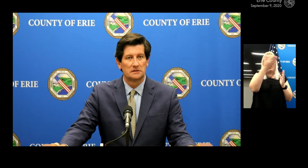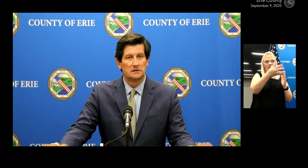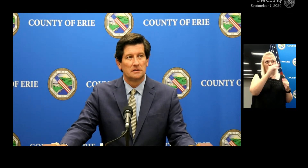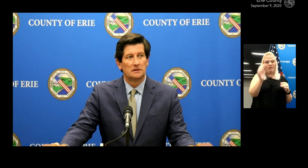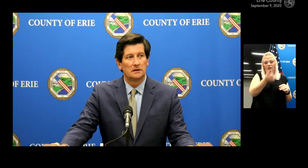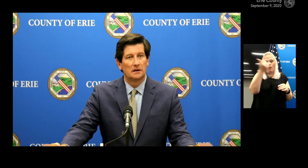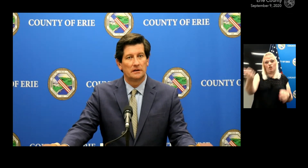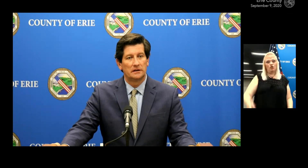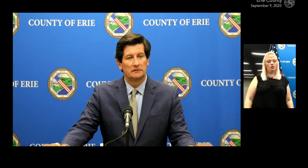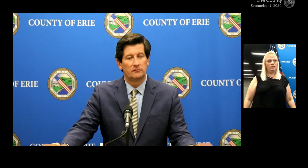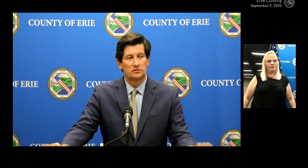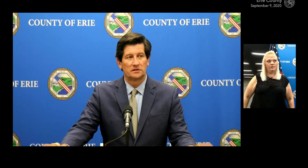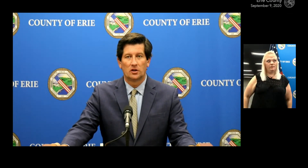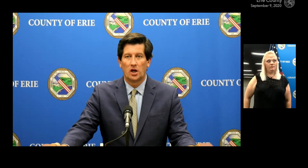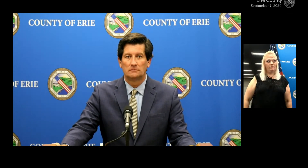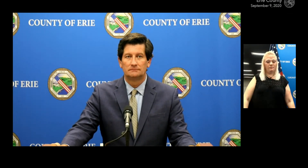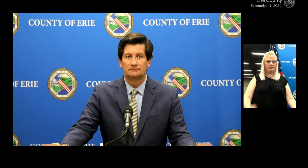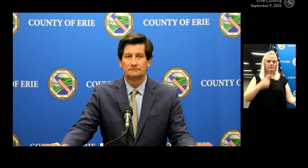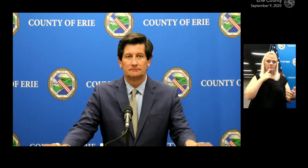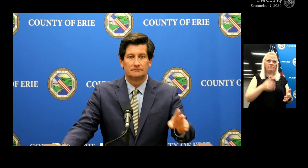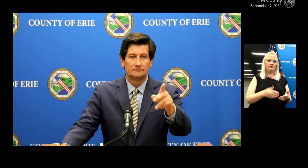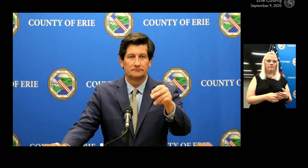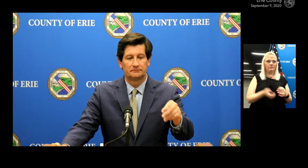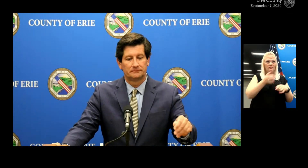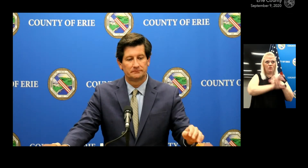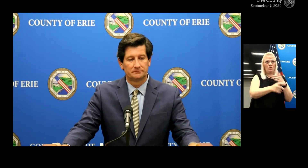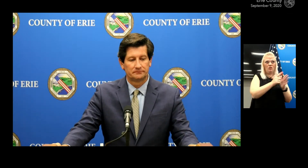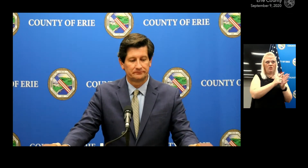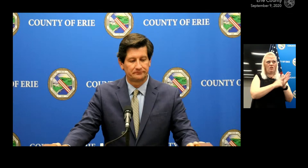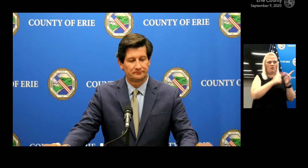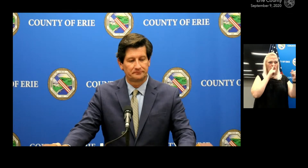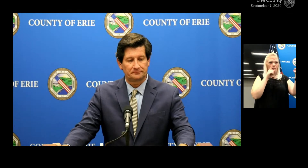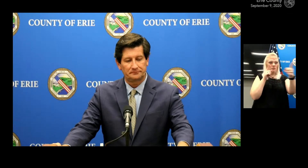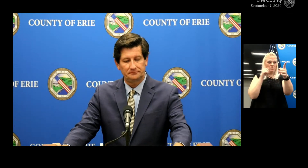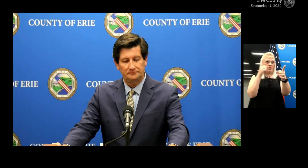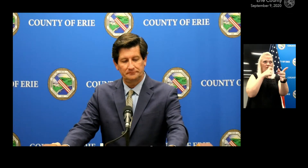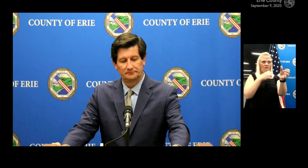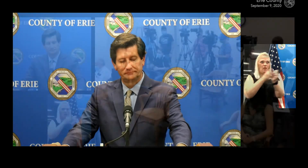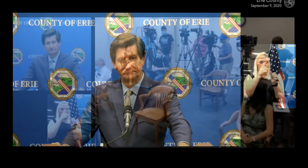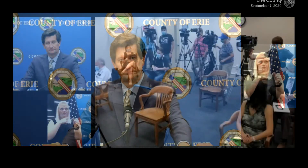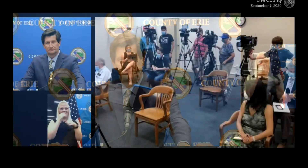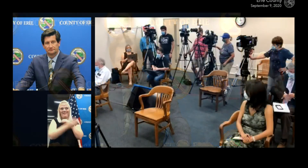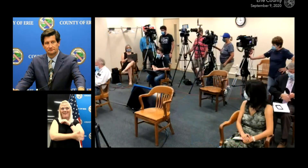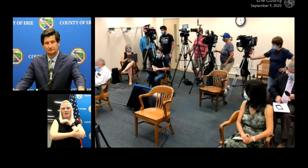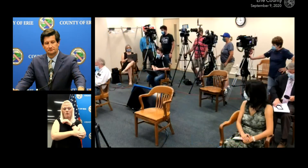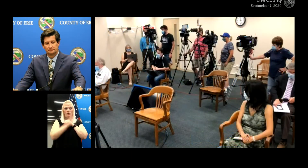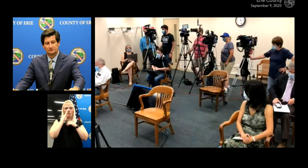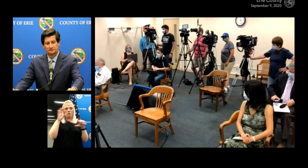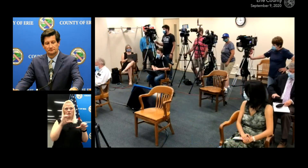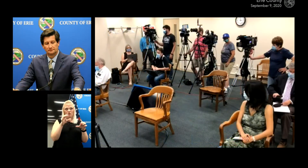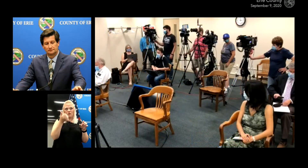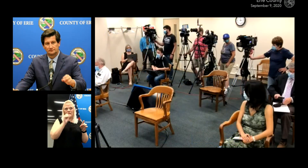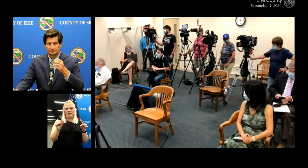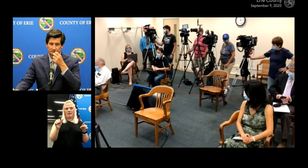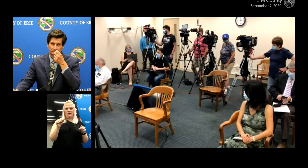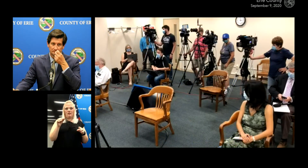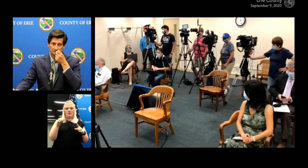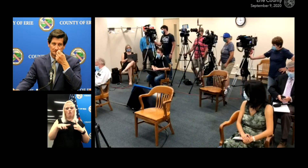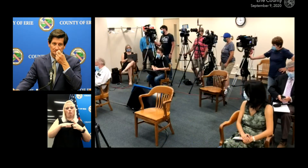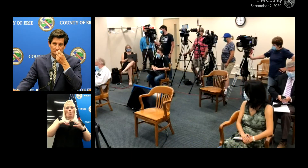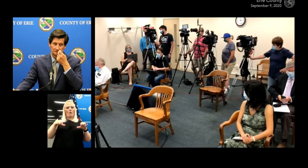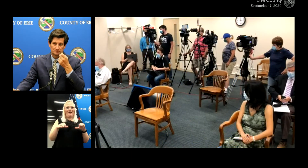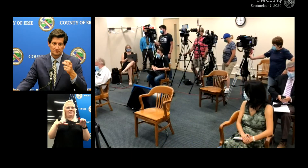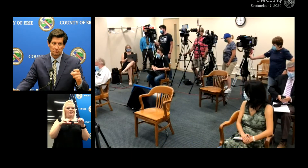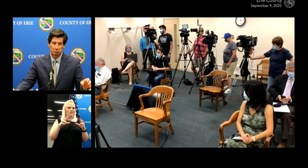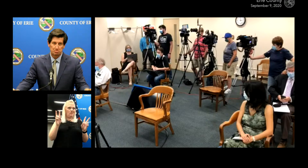others enforcing the law. Do you know if the county, as a follow-up to that, do you know if the county is going to be doing any proactive things such